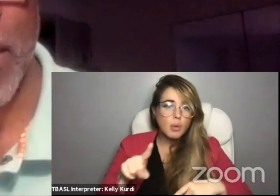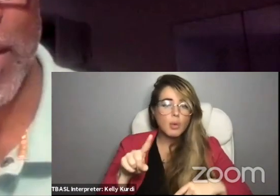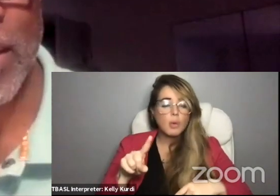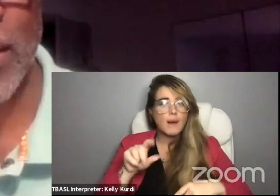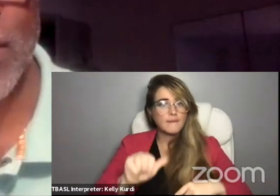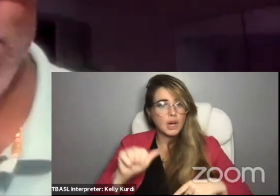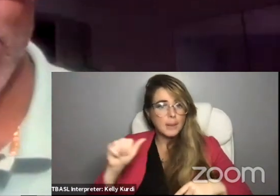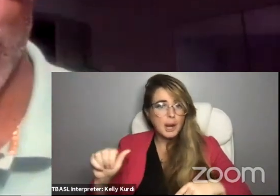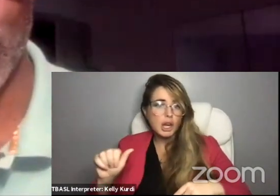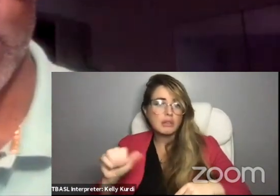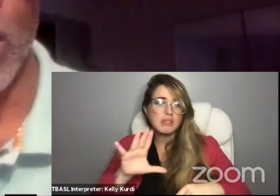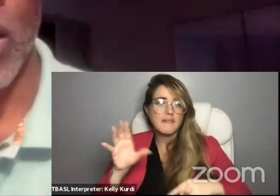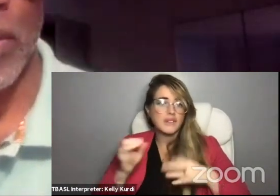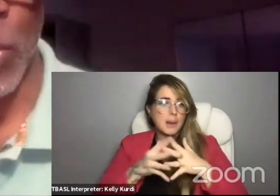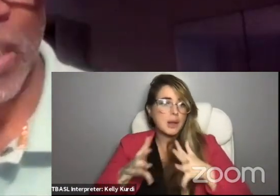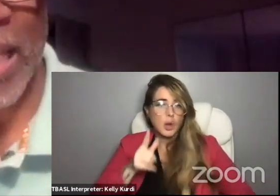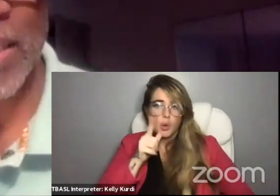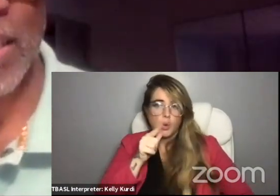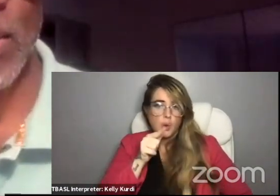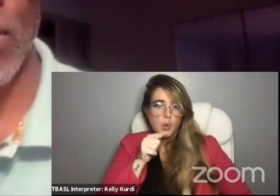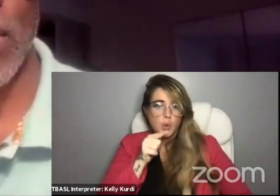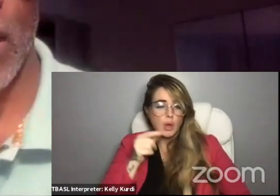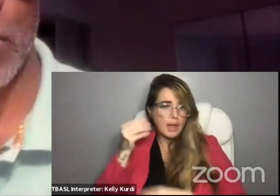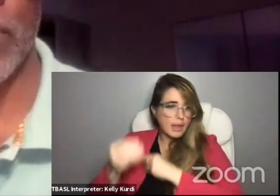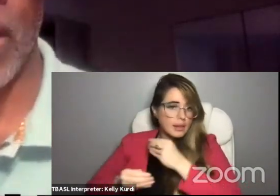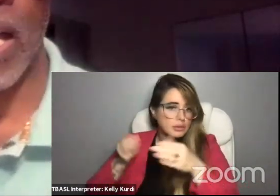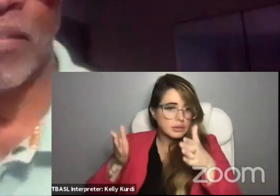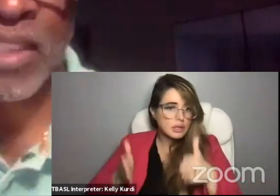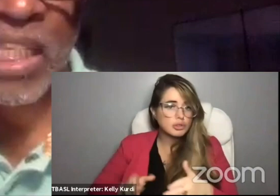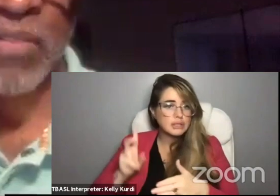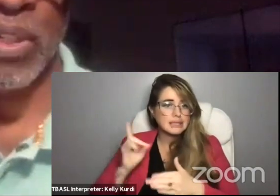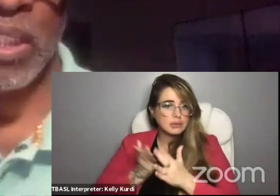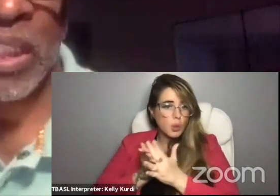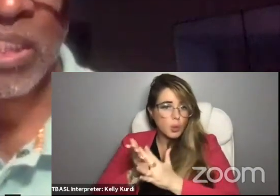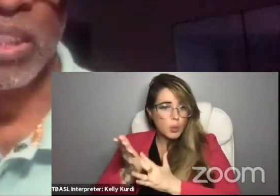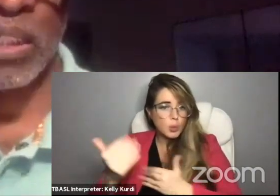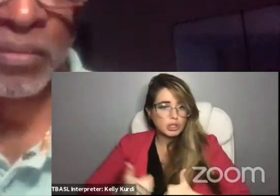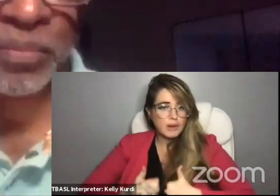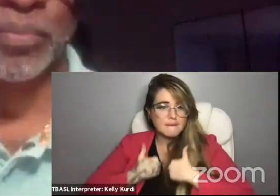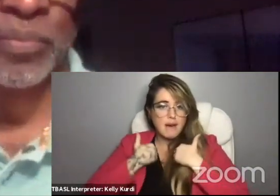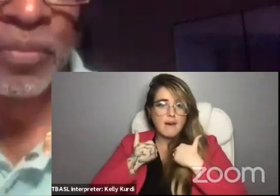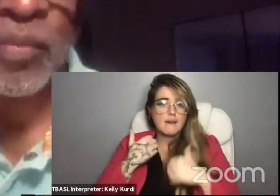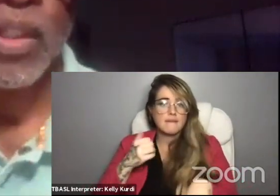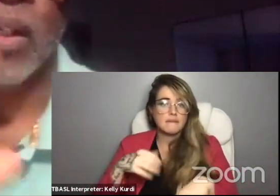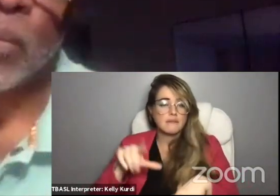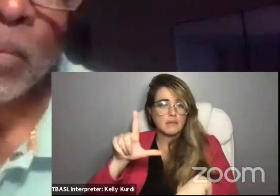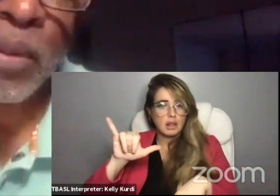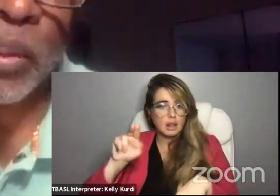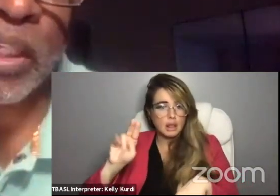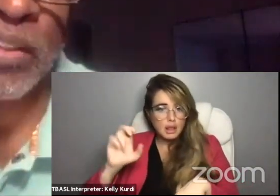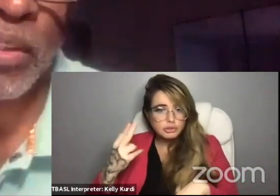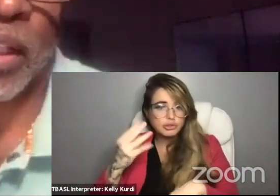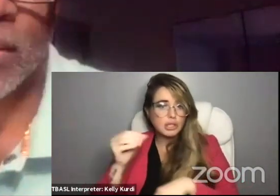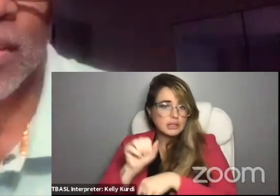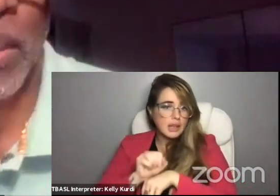African Americans whose ancestors survived slavery and lynching? And